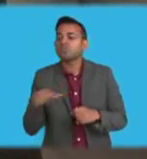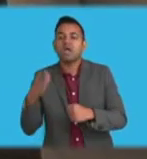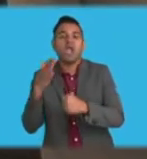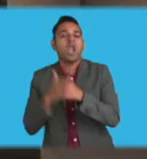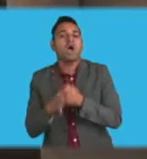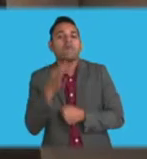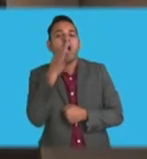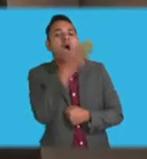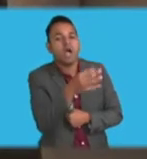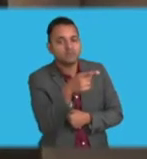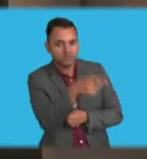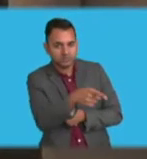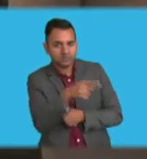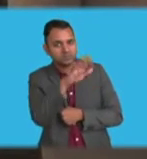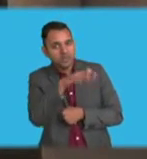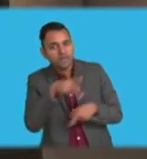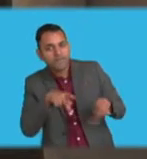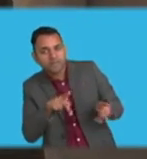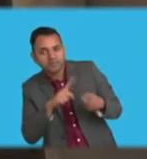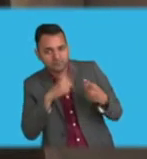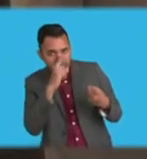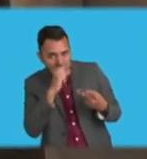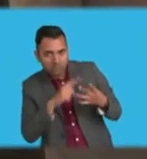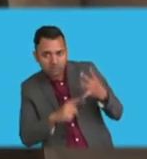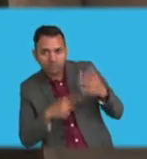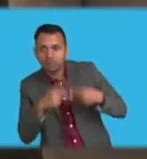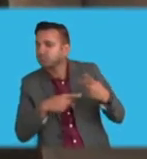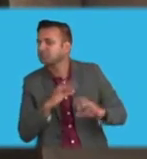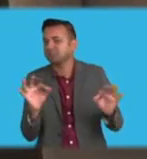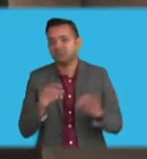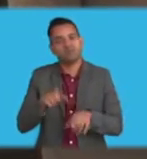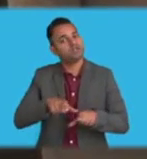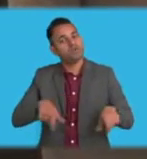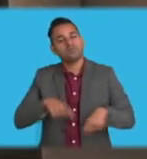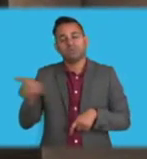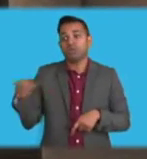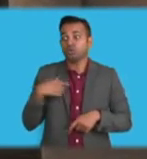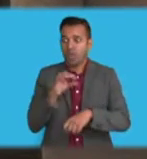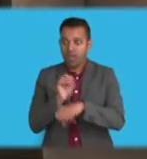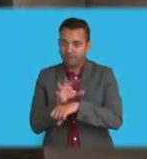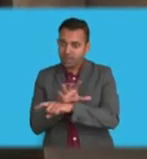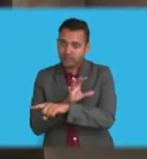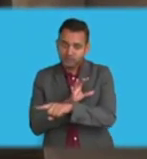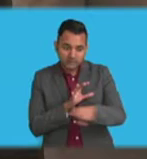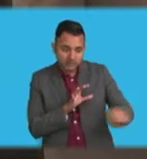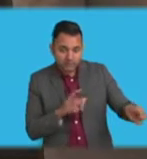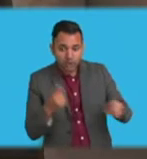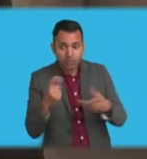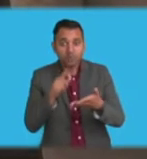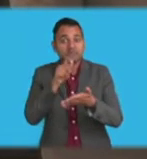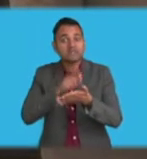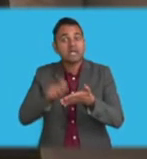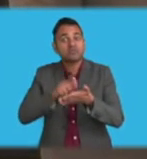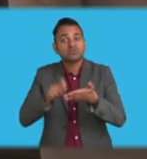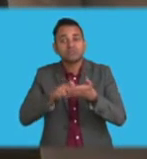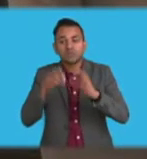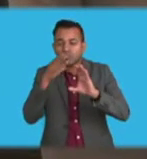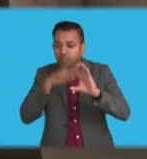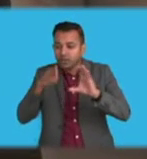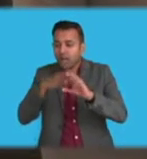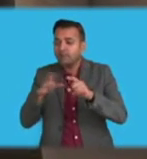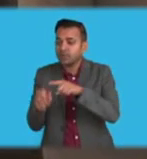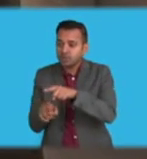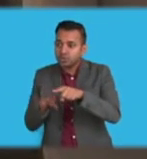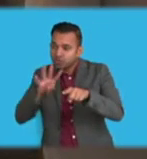the Employment Tribunal. We have also advised the print media organizations to check the authorization from our ministry